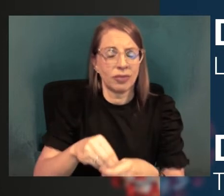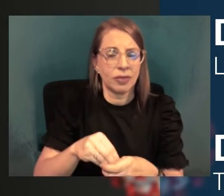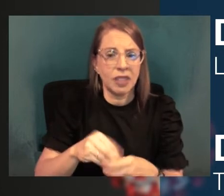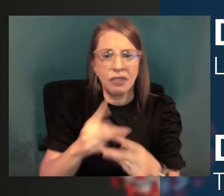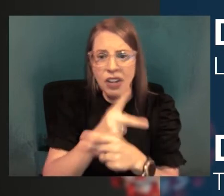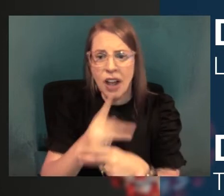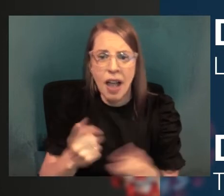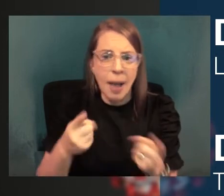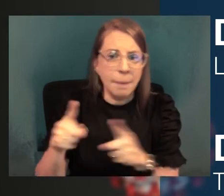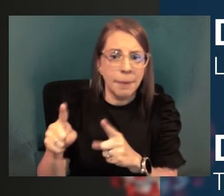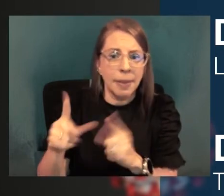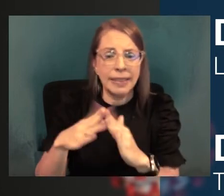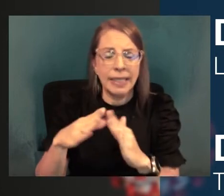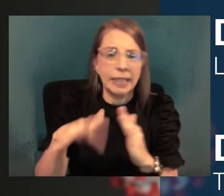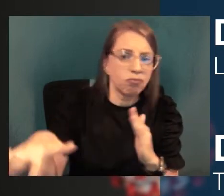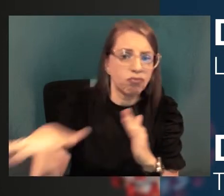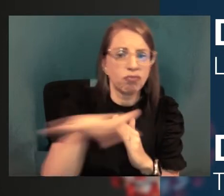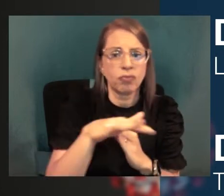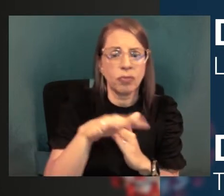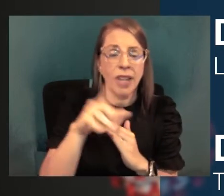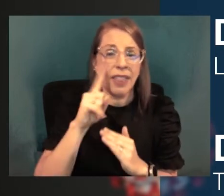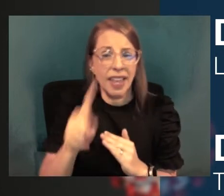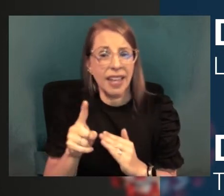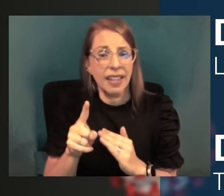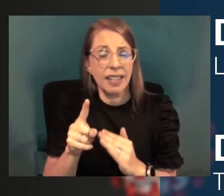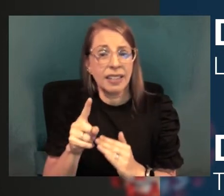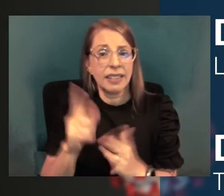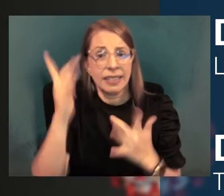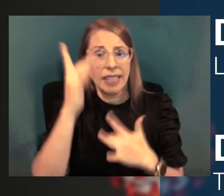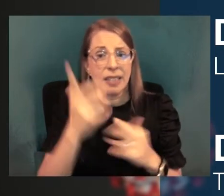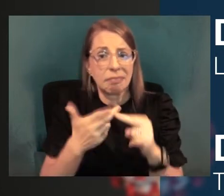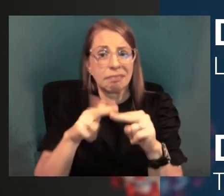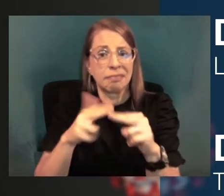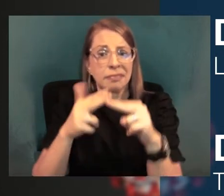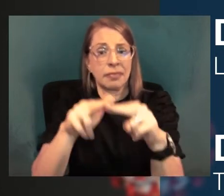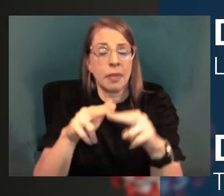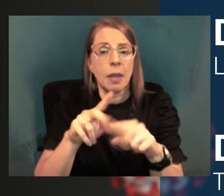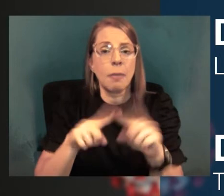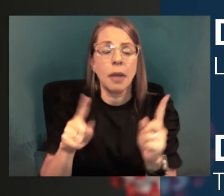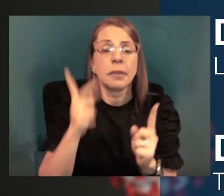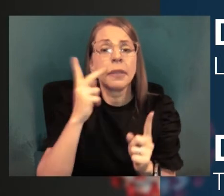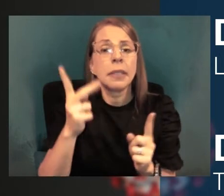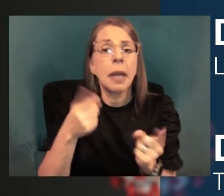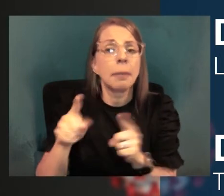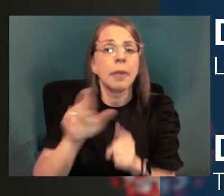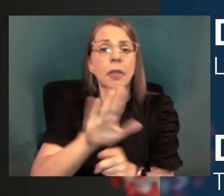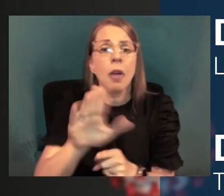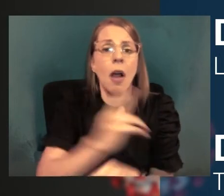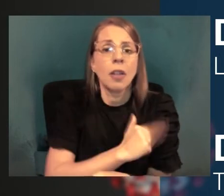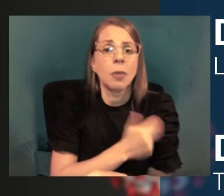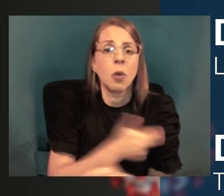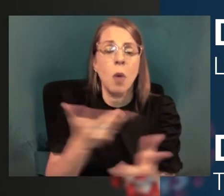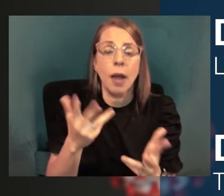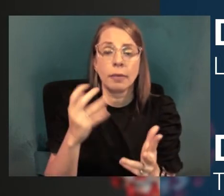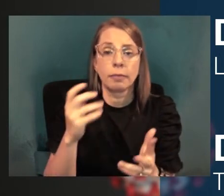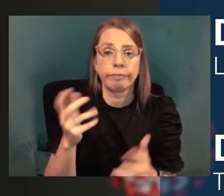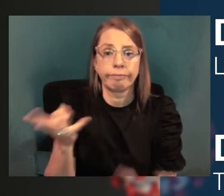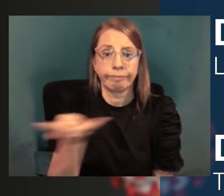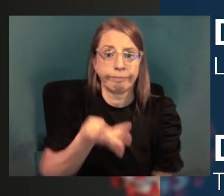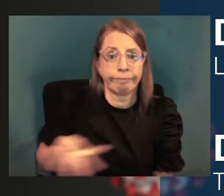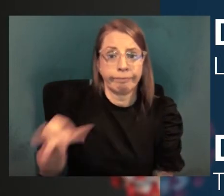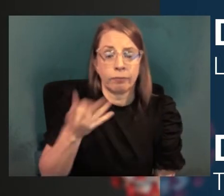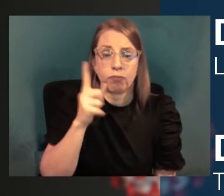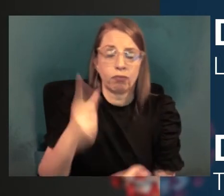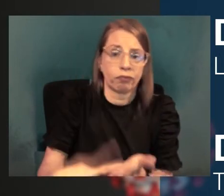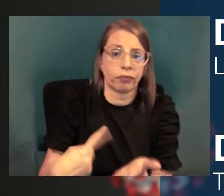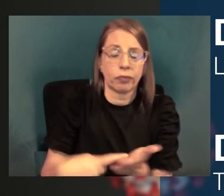think there's been a little bit of an uptick, but let's see what's going on with their hospitals as well. And we'll all come together and talk about, I'm sure, all things Delta